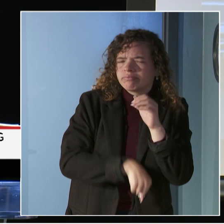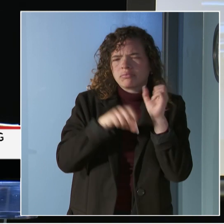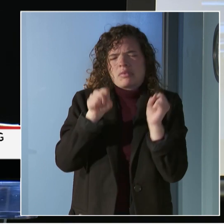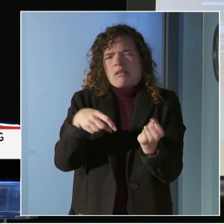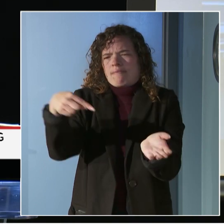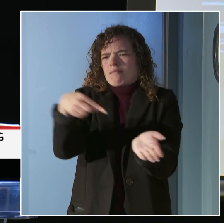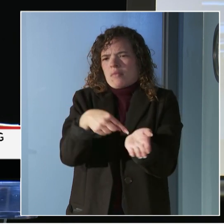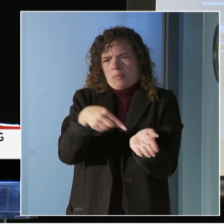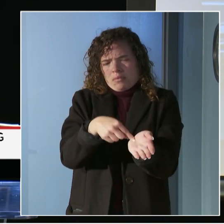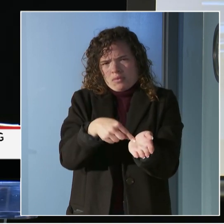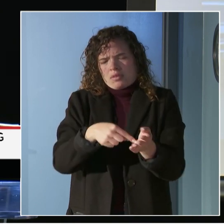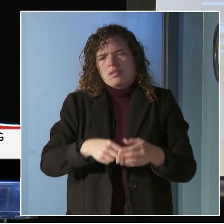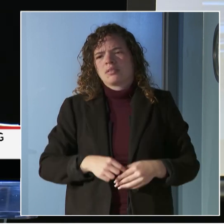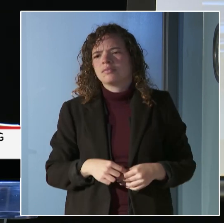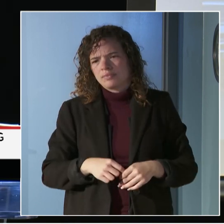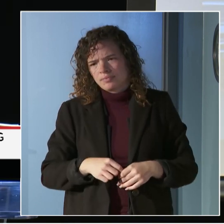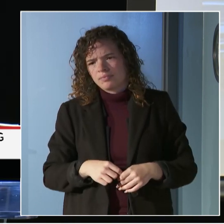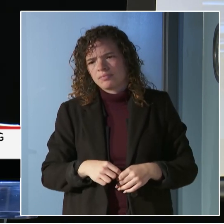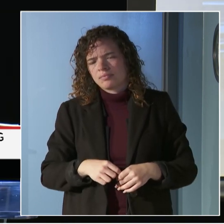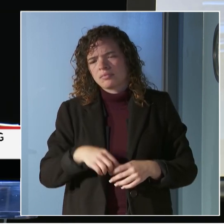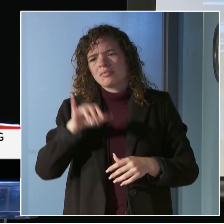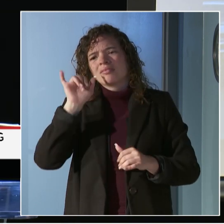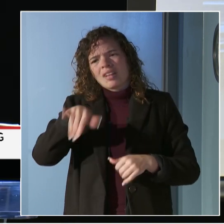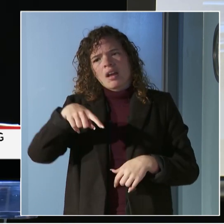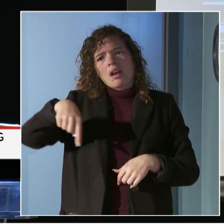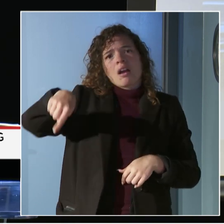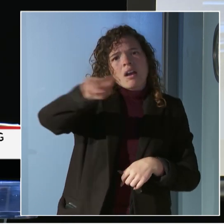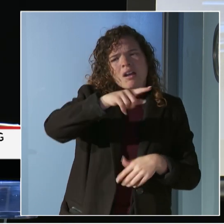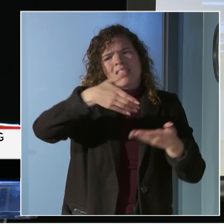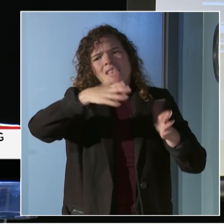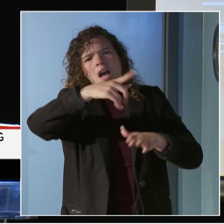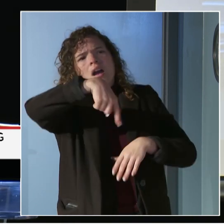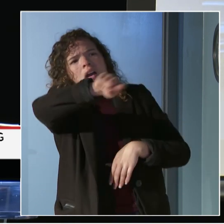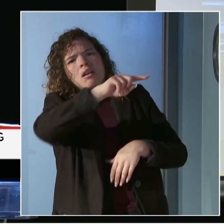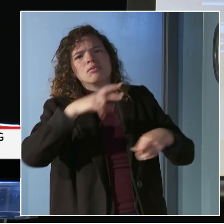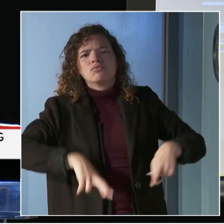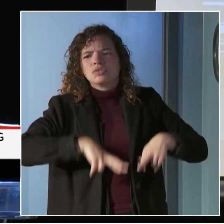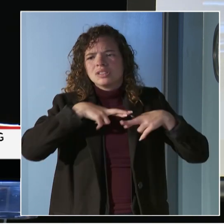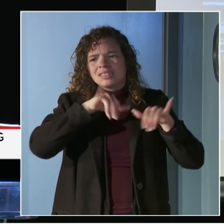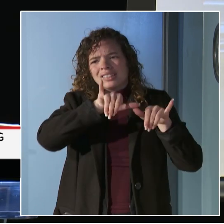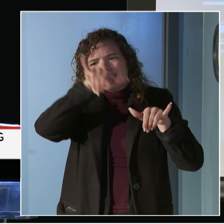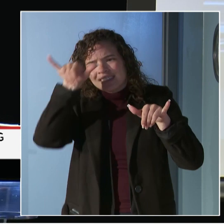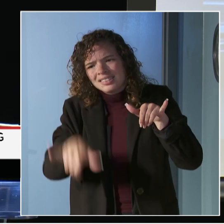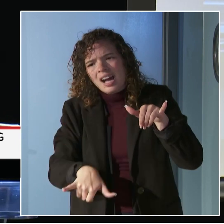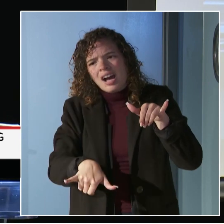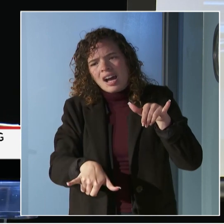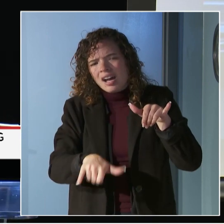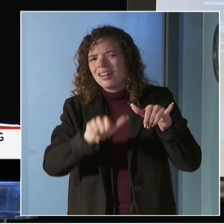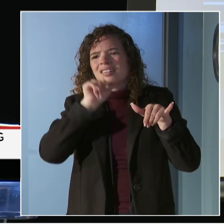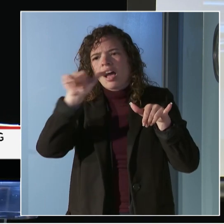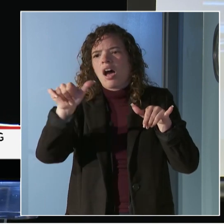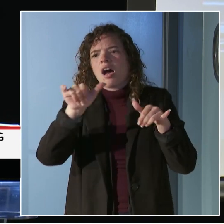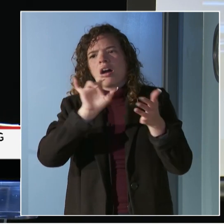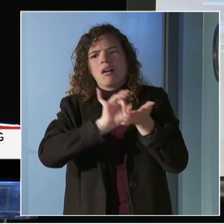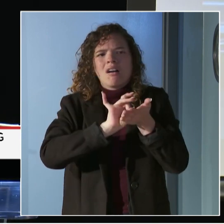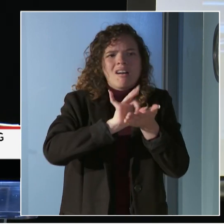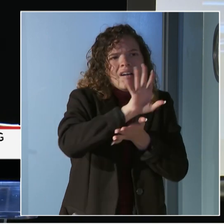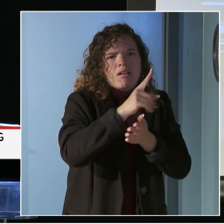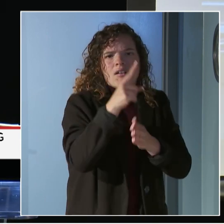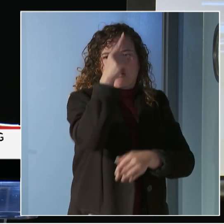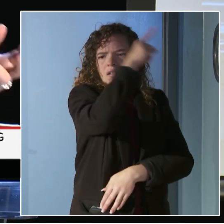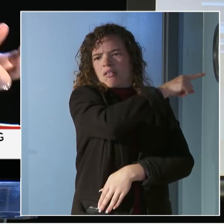allows DC residents to stay in their neighborhoods instead of being pushed out by the outcomes of a thriving city.